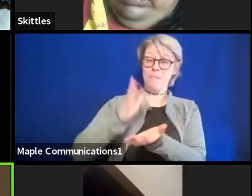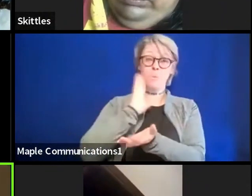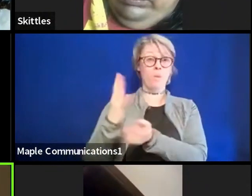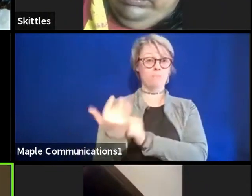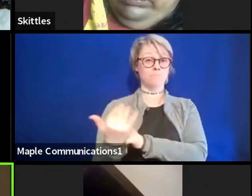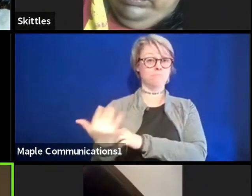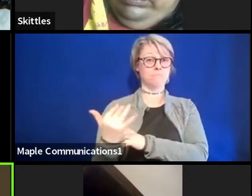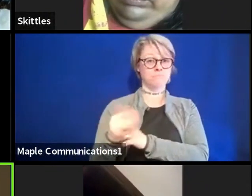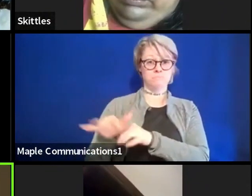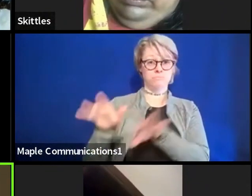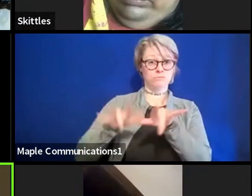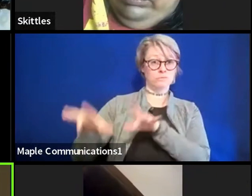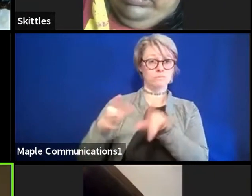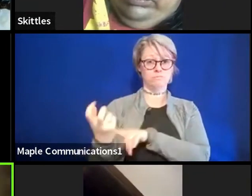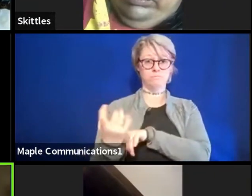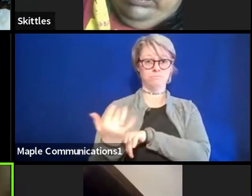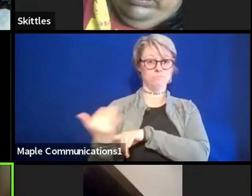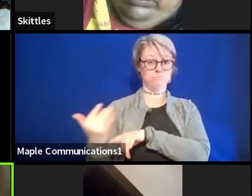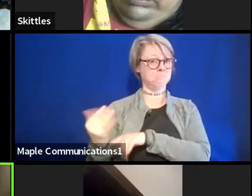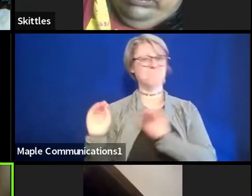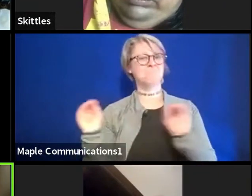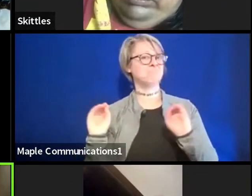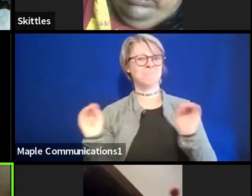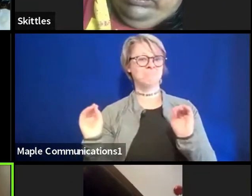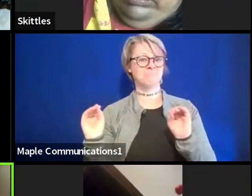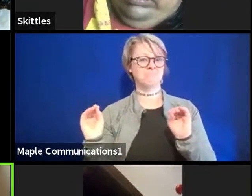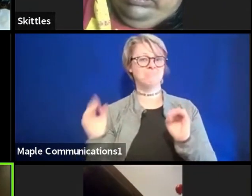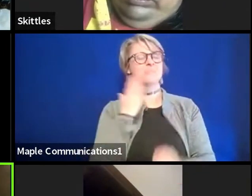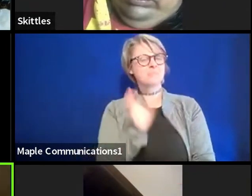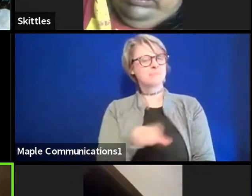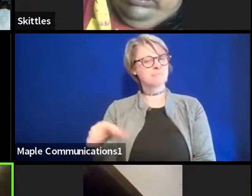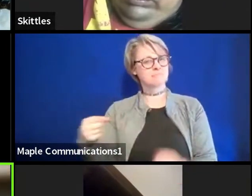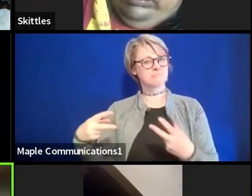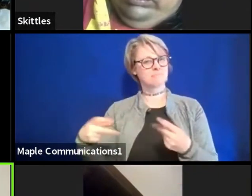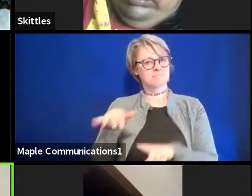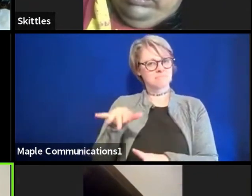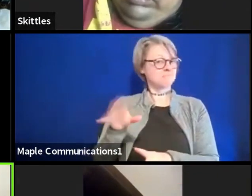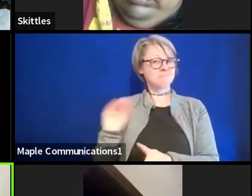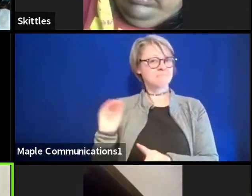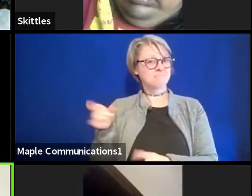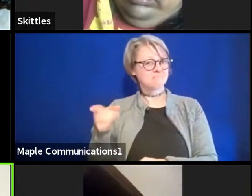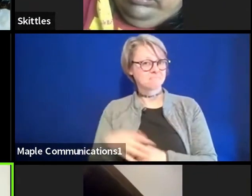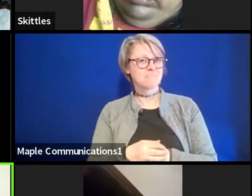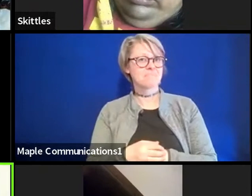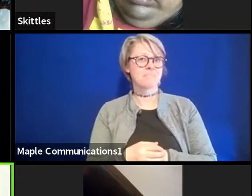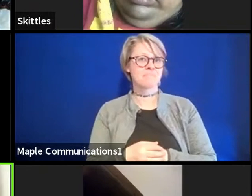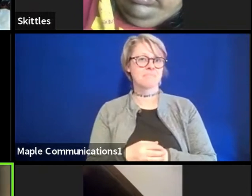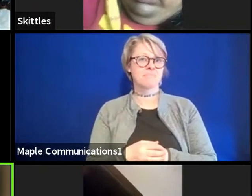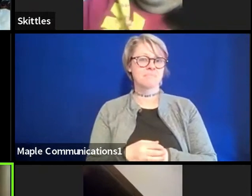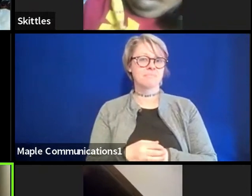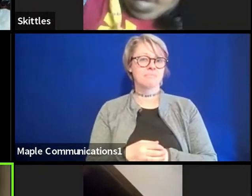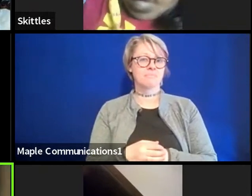automatically records and captions on screen. So that's a